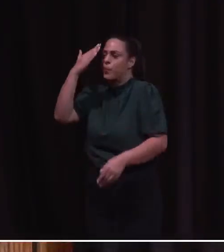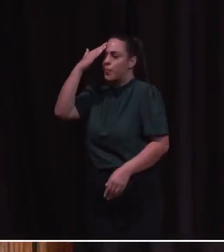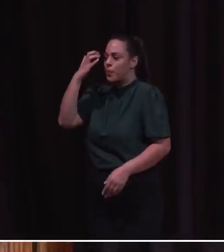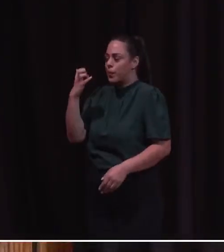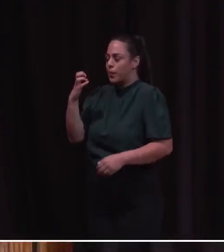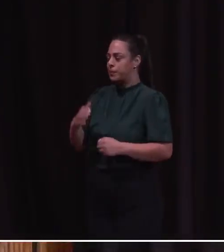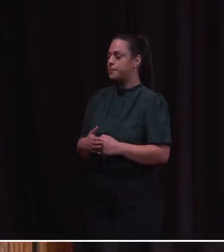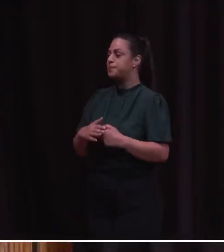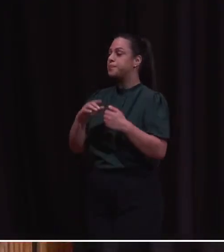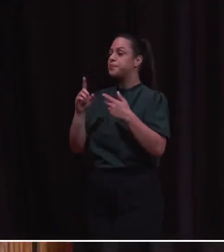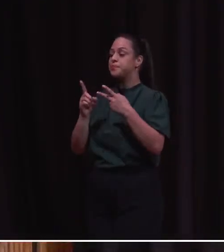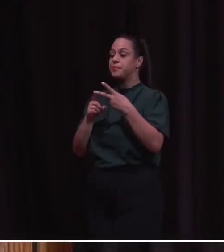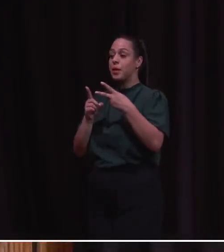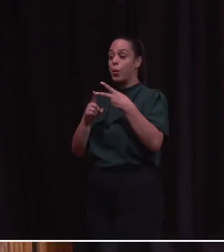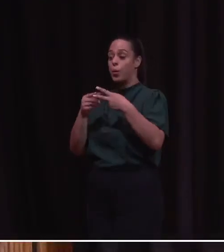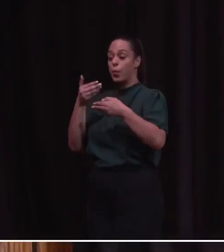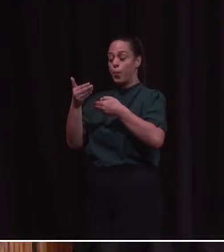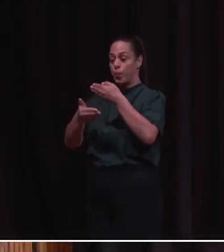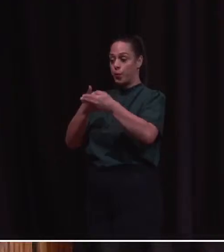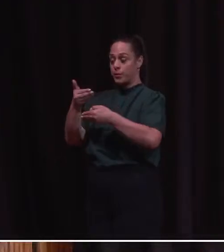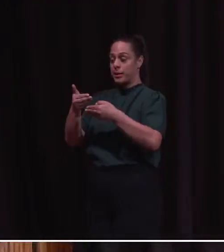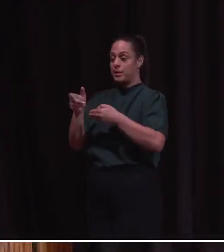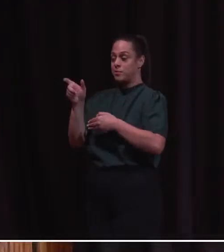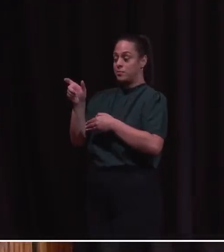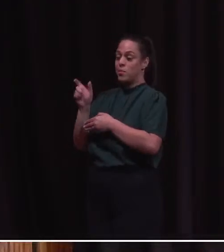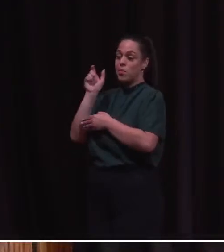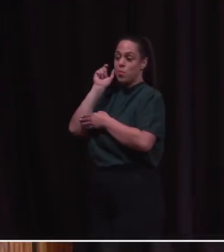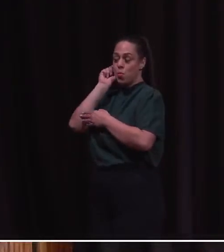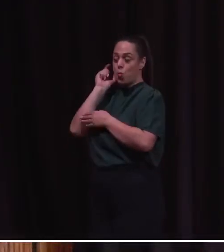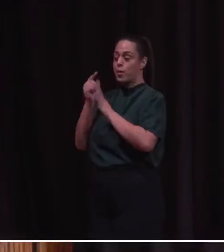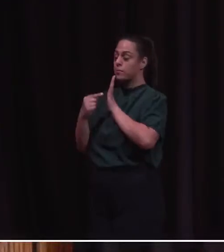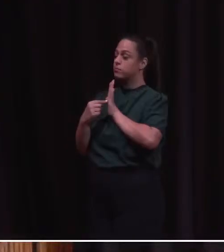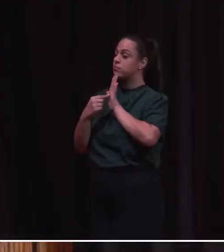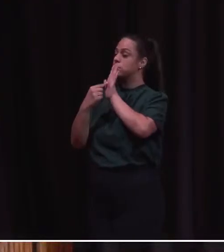was what he called the new structure of the control of labor.